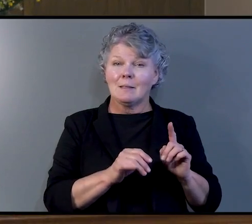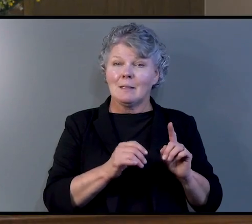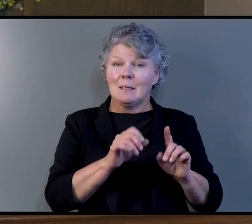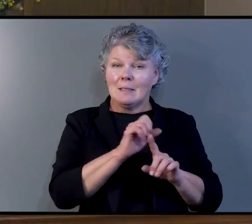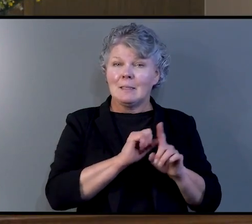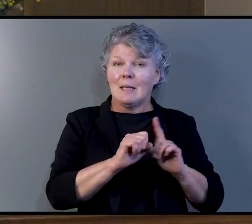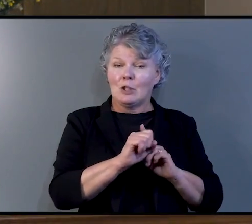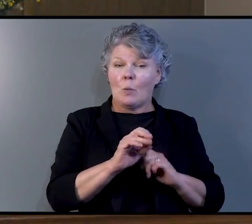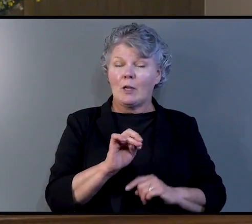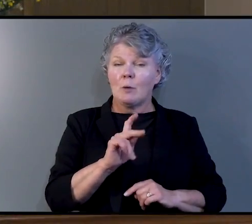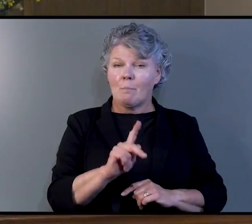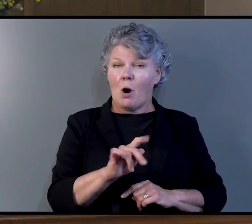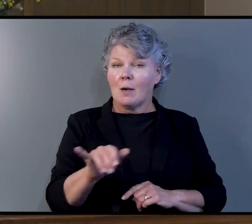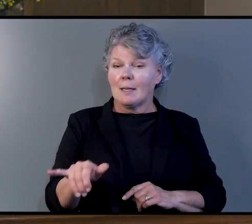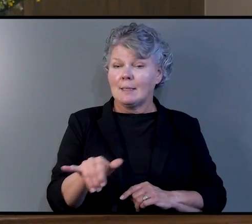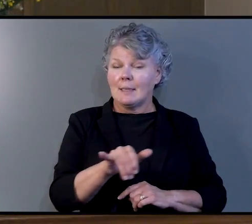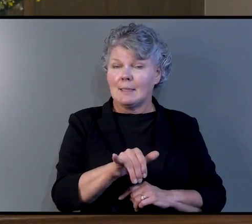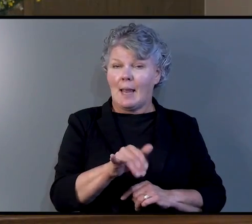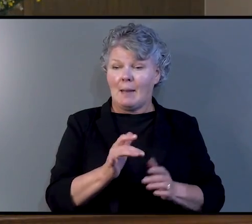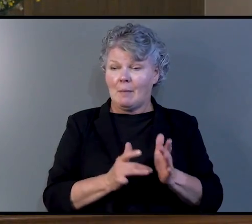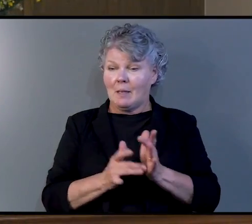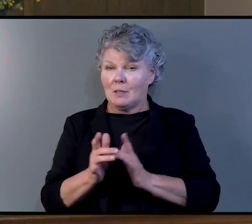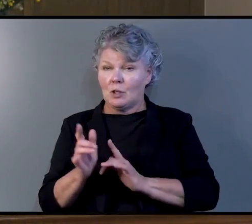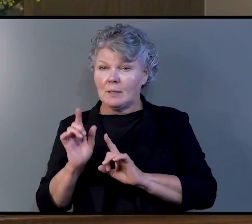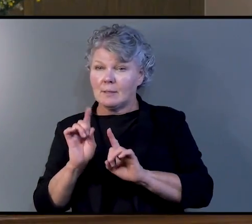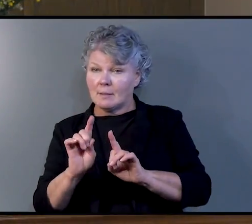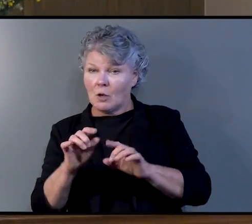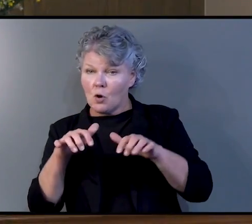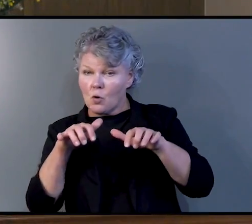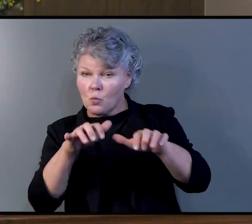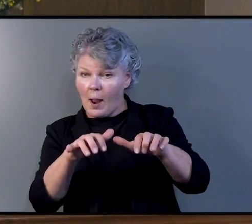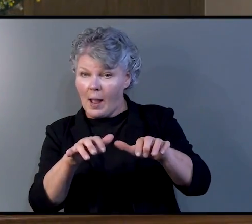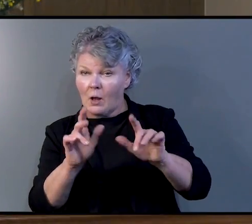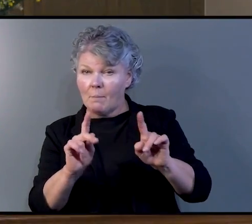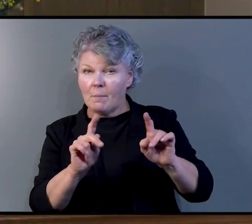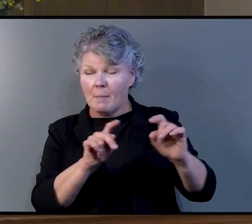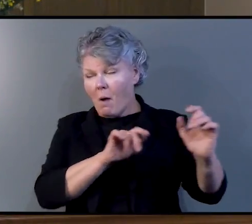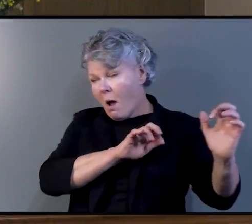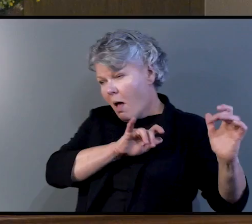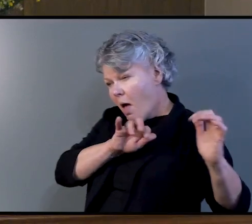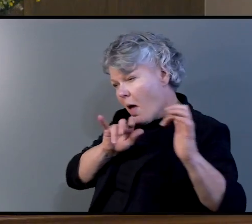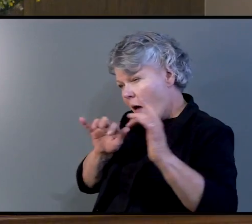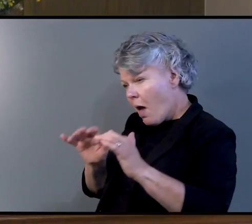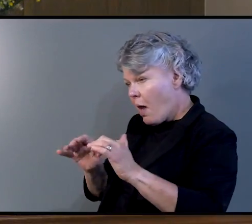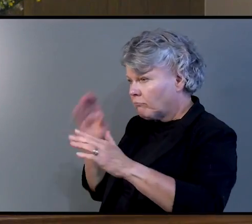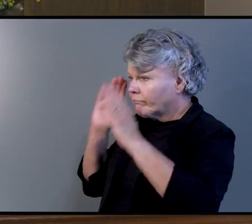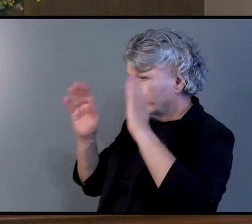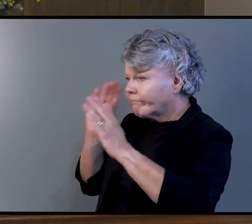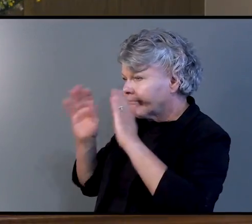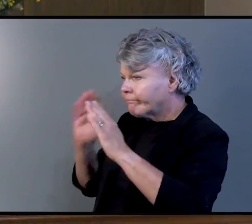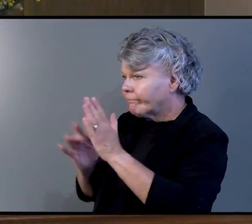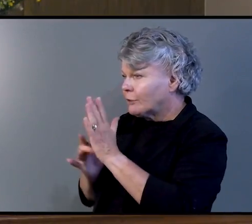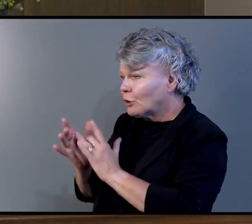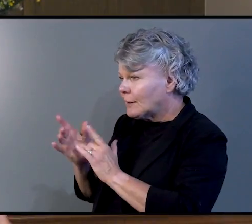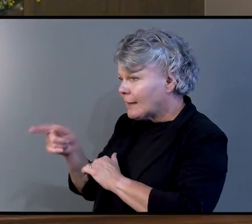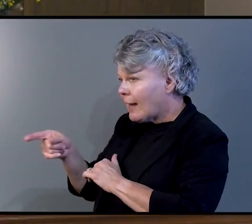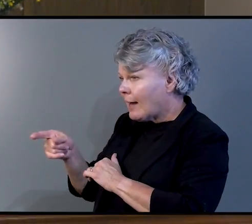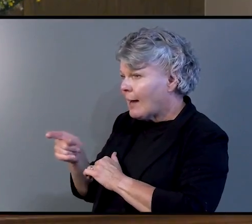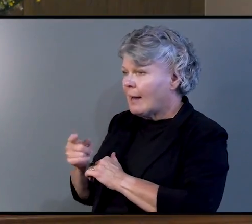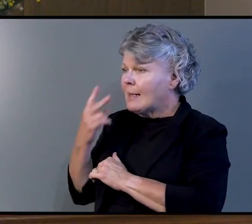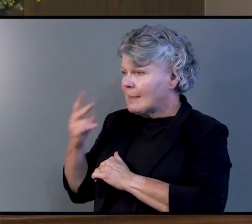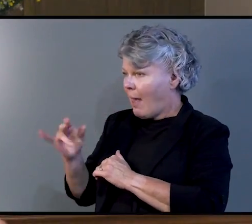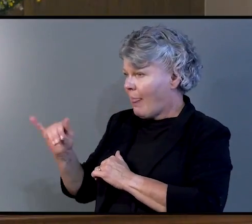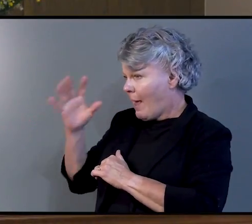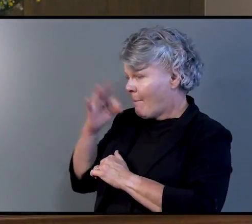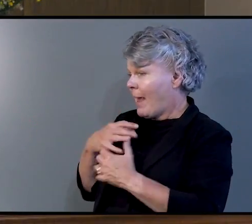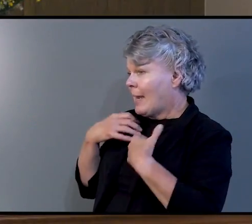no different. As soon as Jesus approaches the crowd, we are told people ran to him and greeted him. They saw that the healing